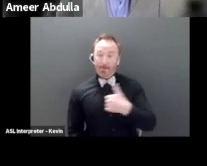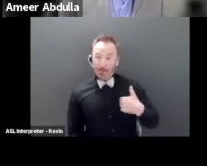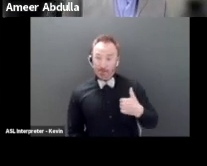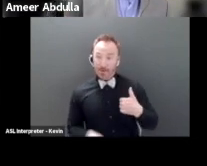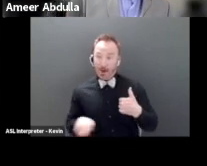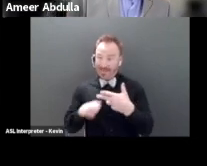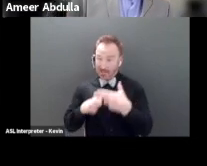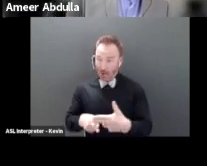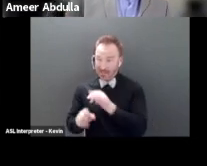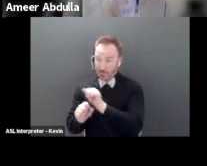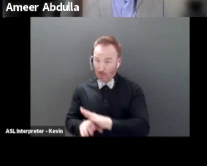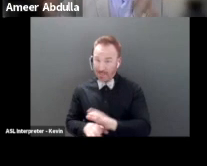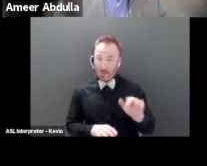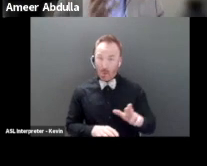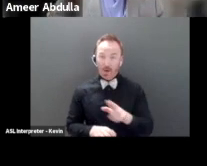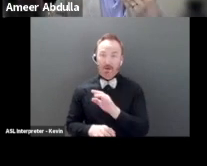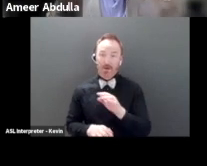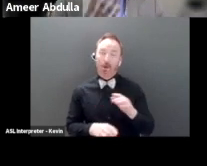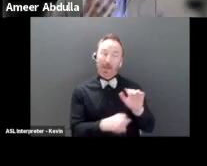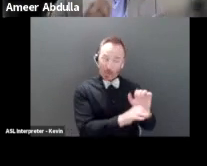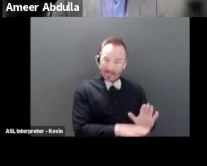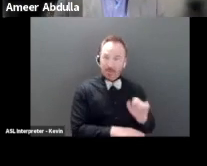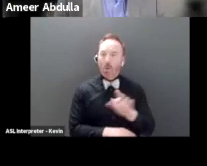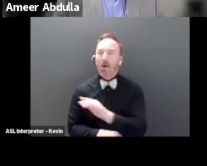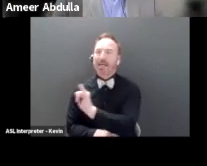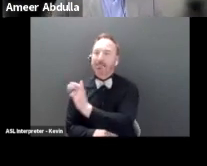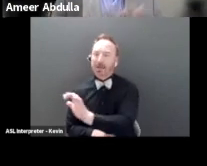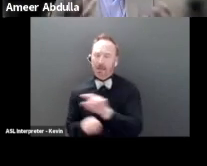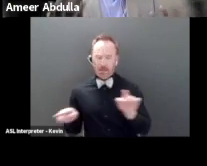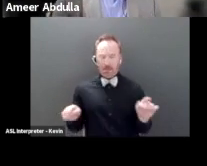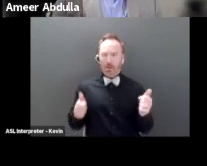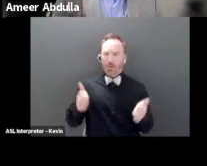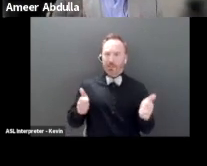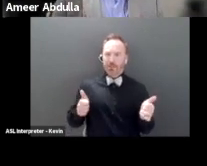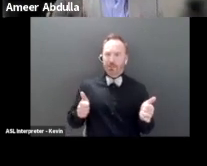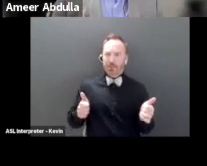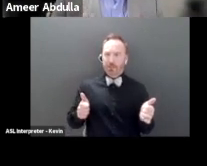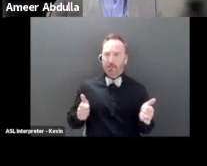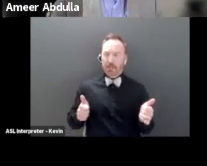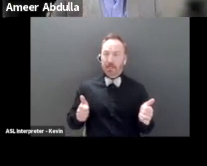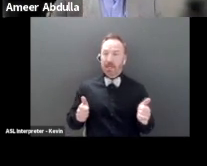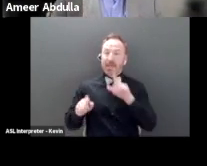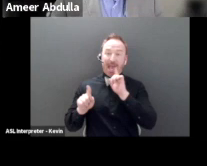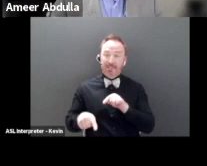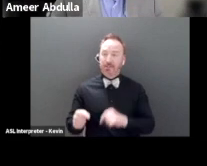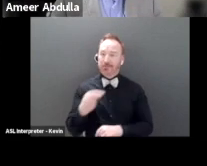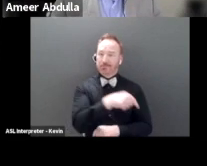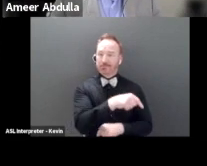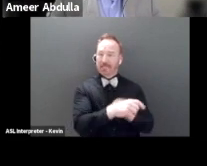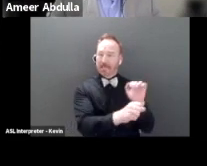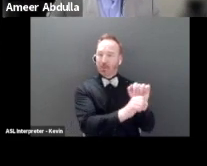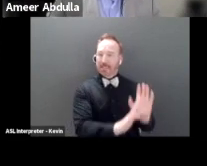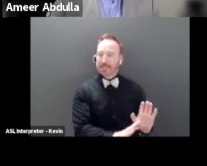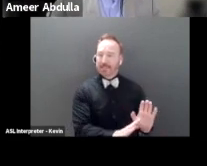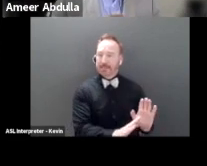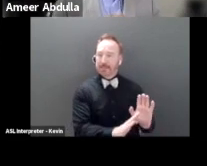are they independent contractors? Which slide do they fall into? The answer is they're employees. For all purposes